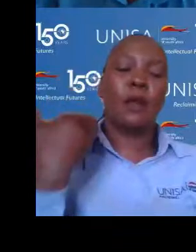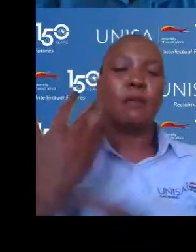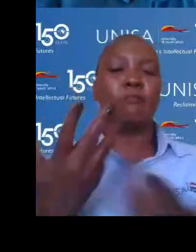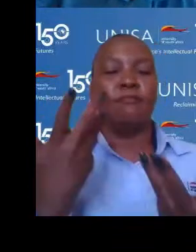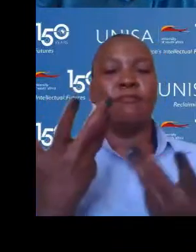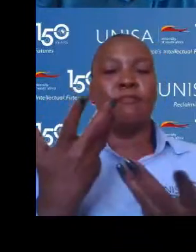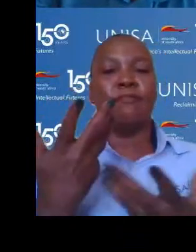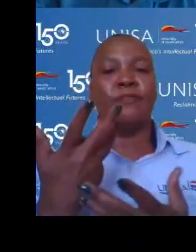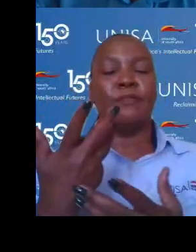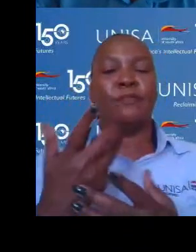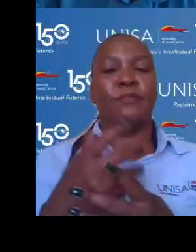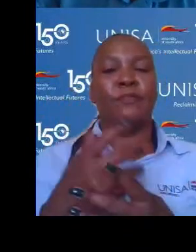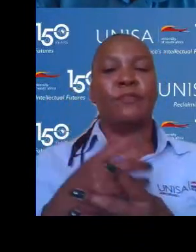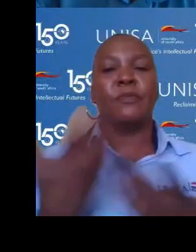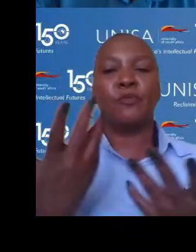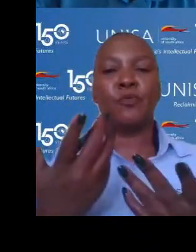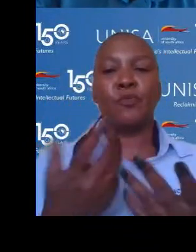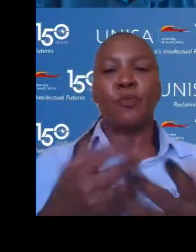surveyed